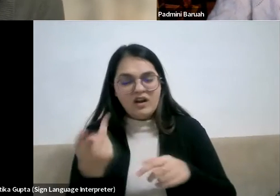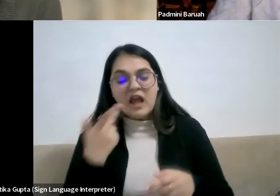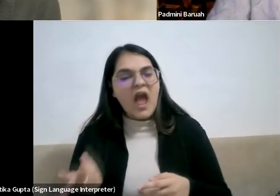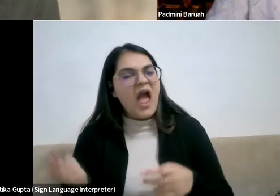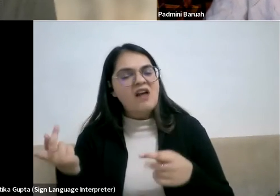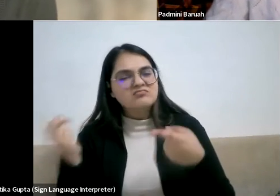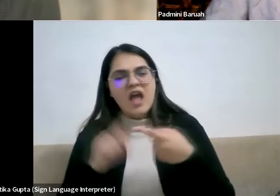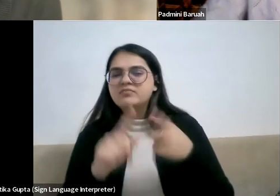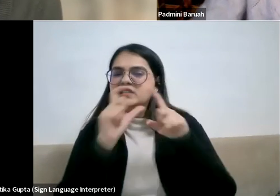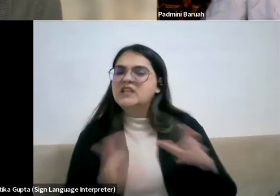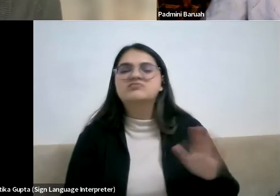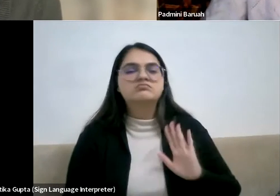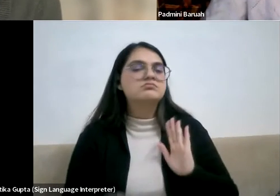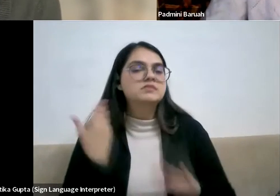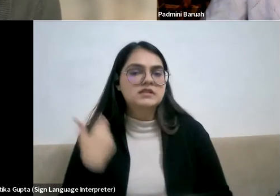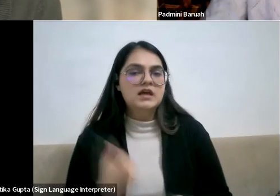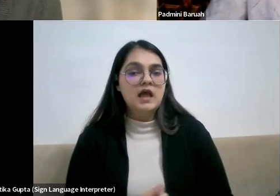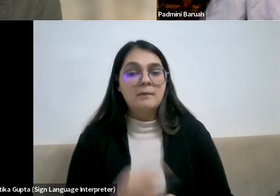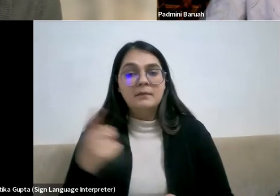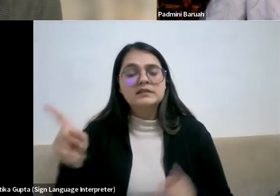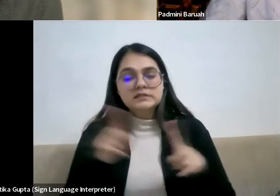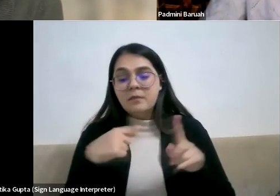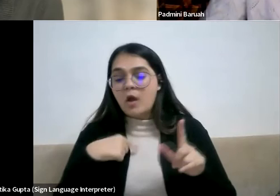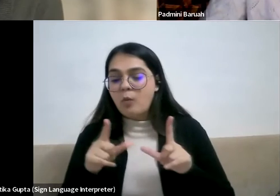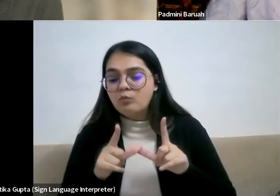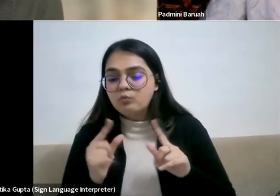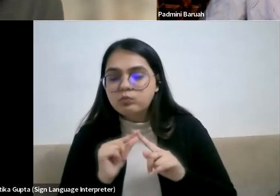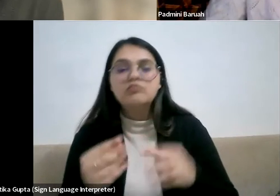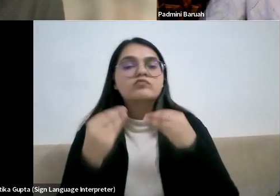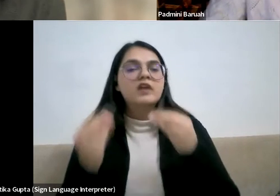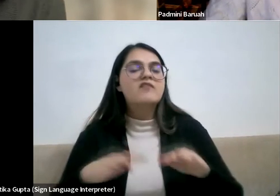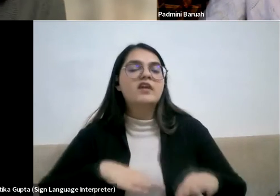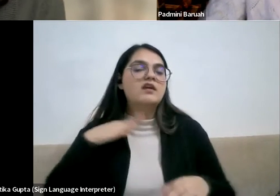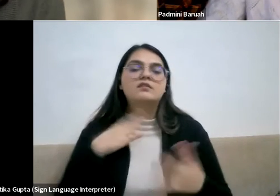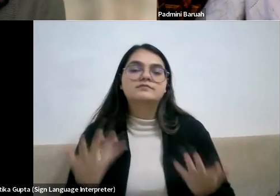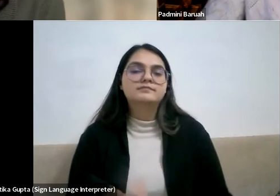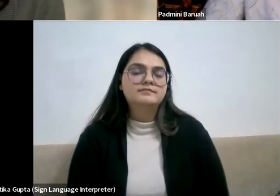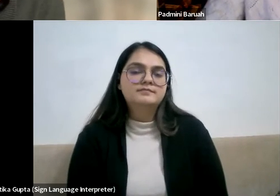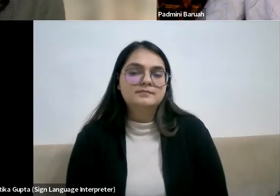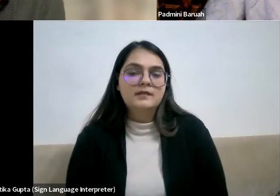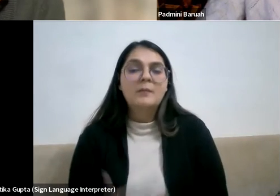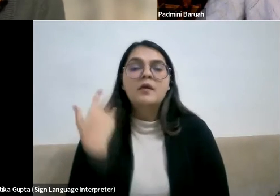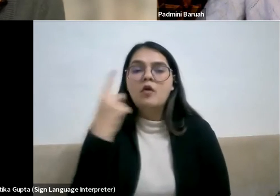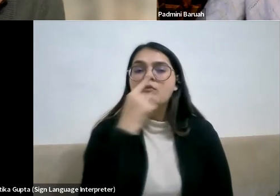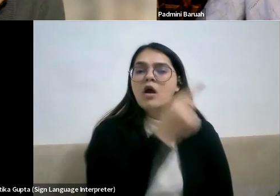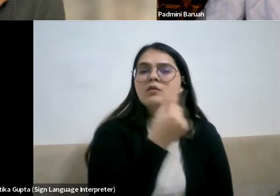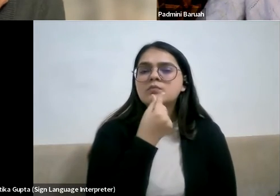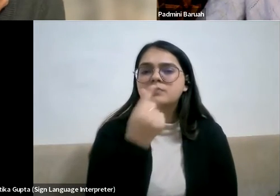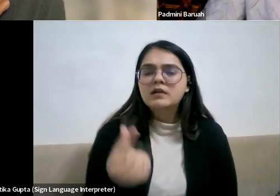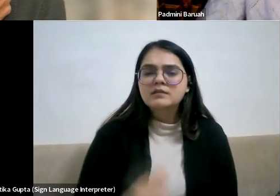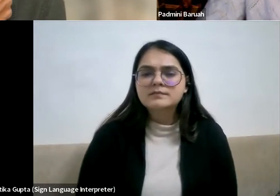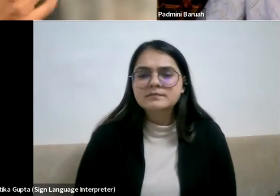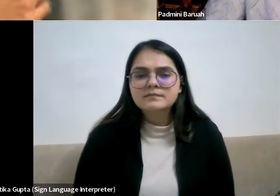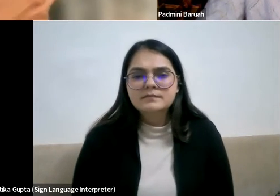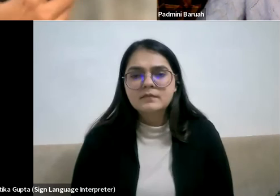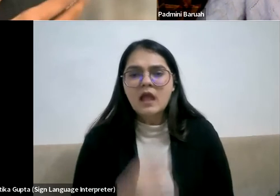amplified, your need to be a citizen more so, But you mentioned